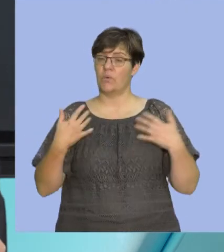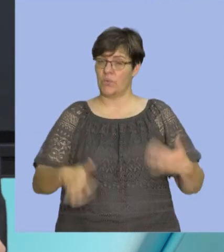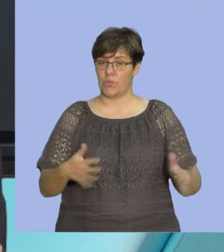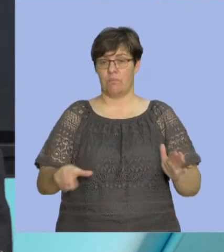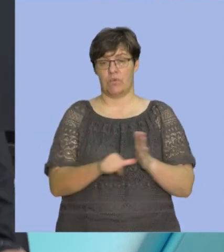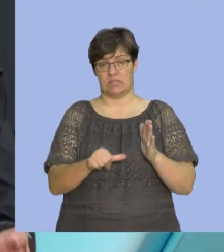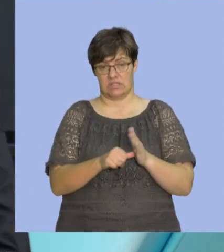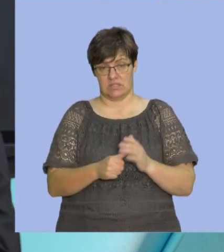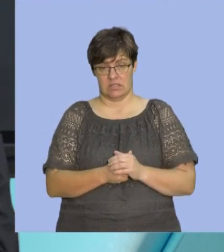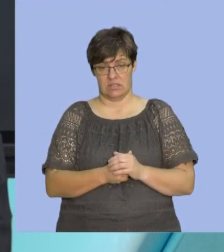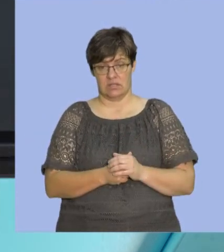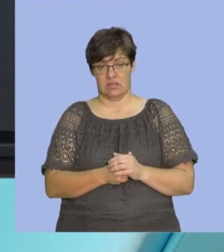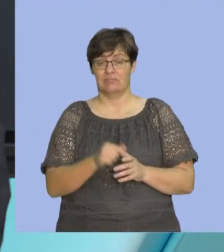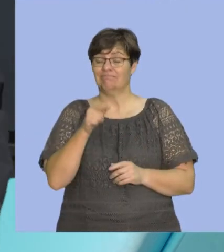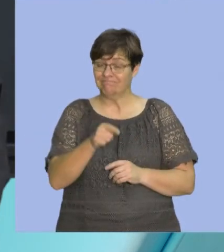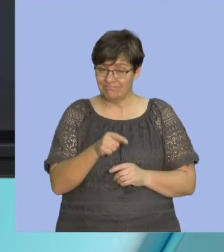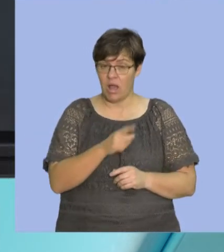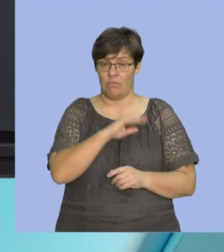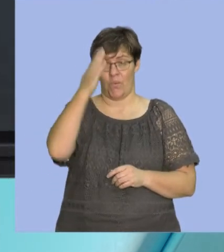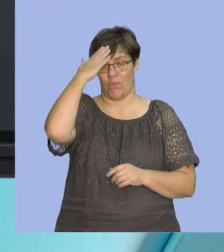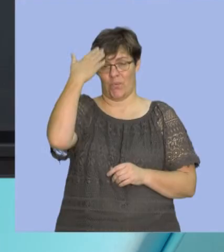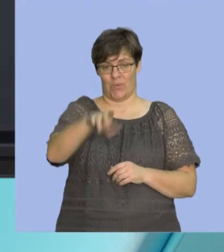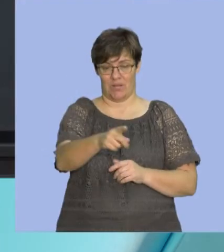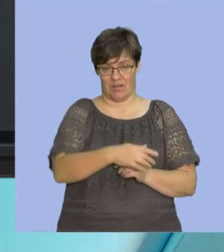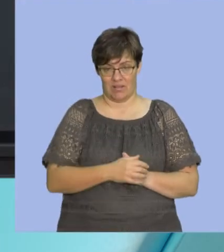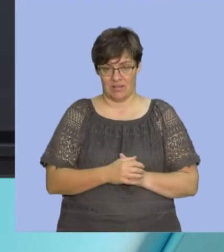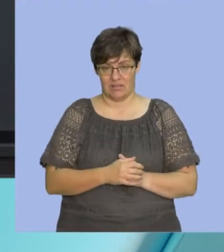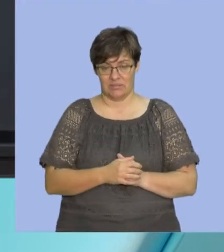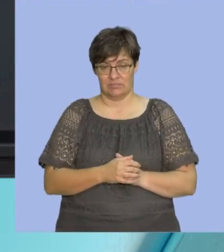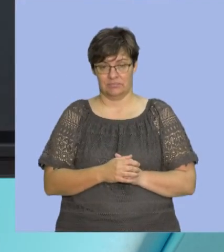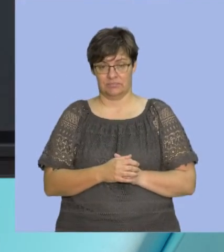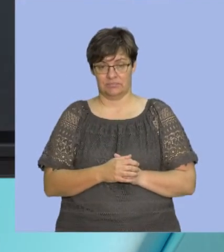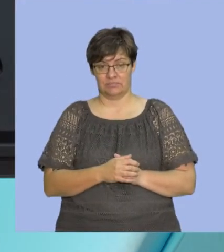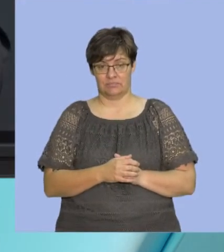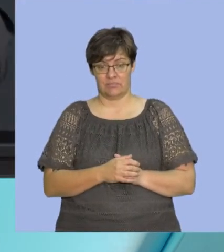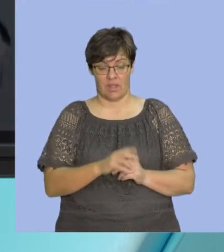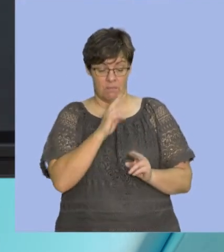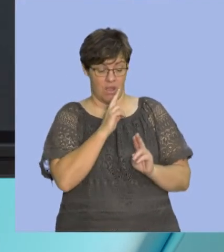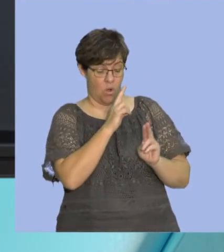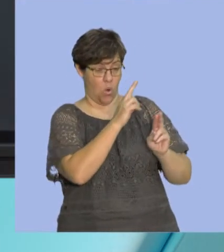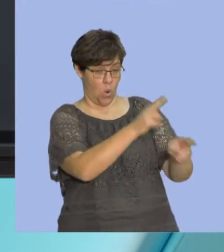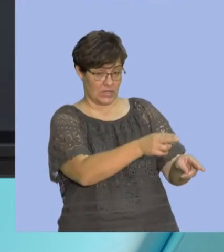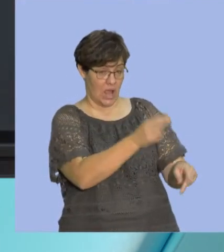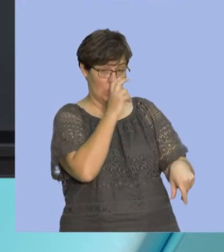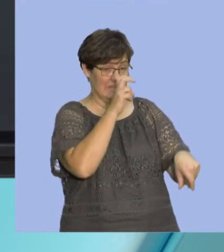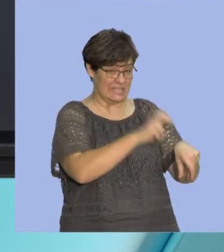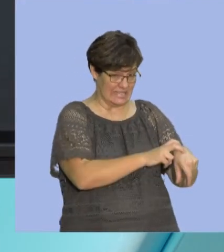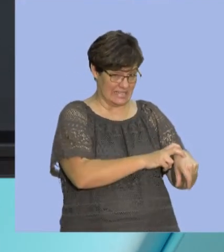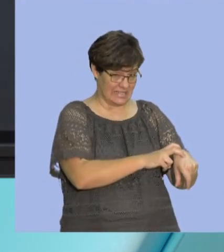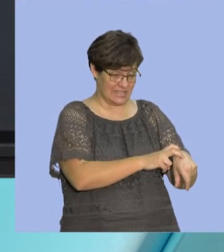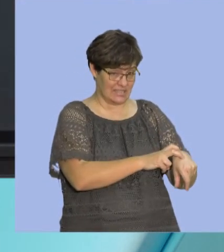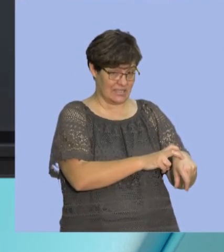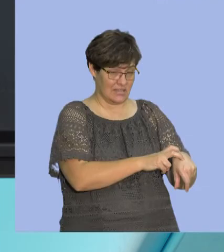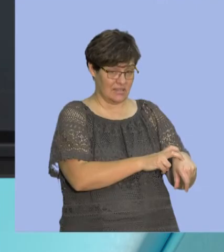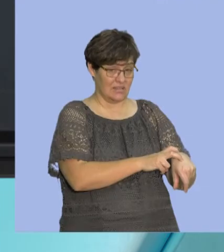important. In this way, you know that the goods that are needed are ordered,